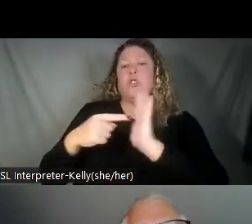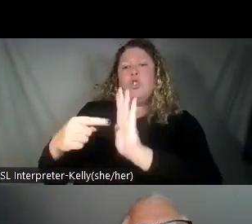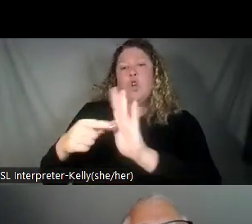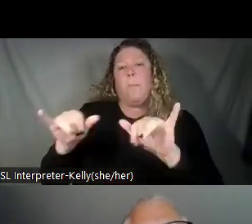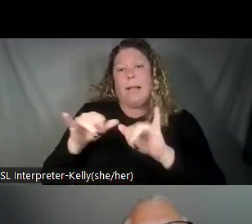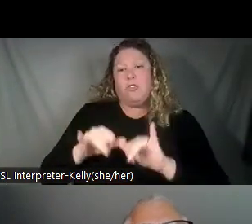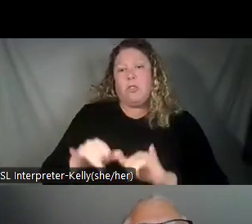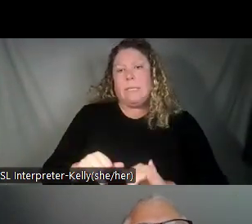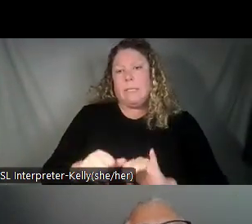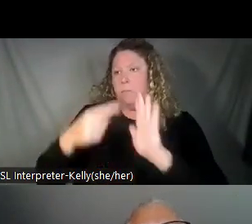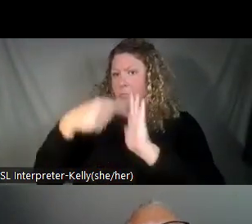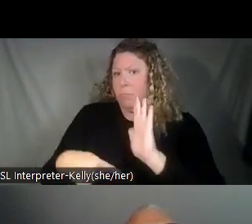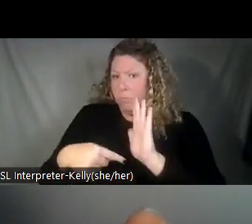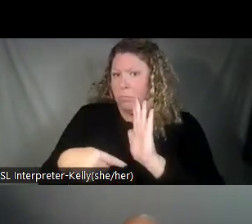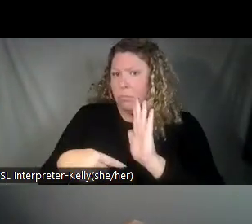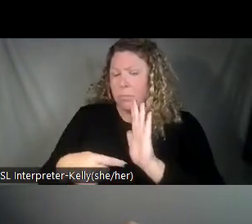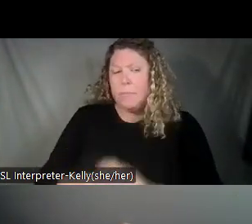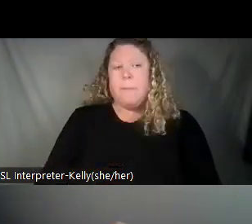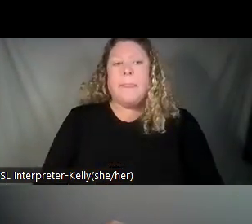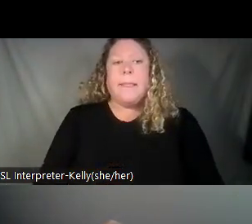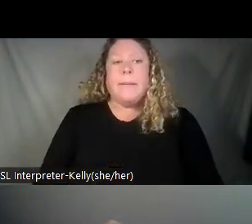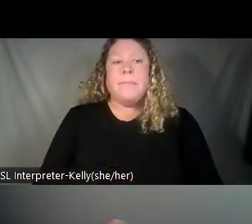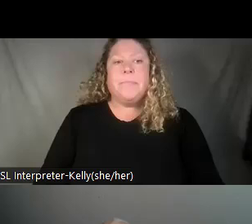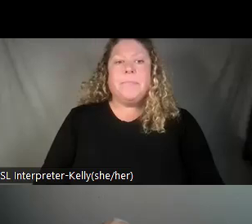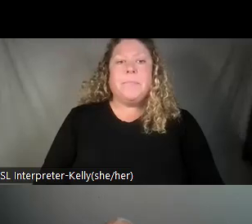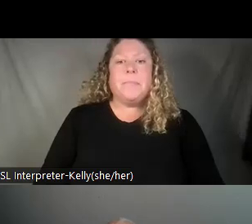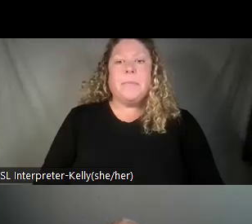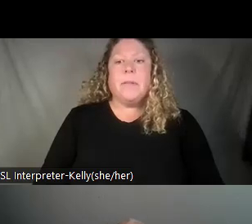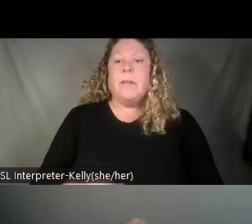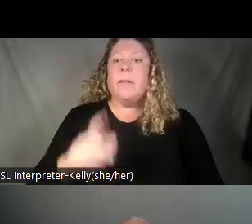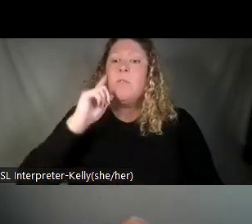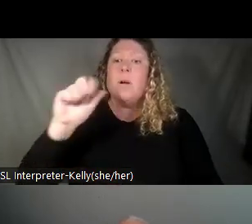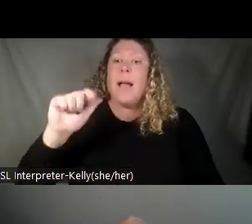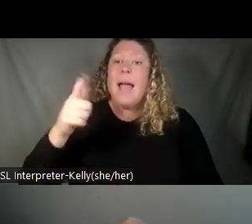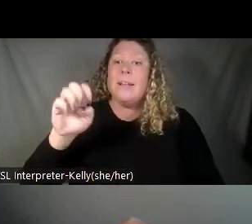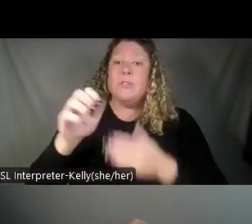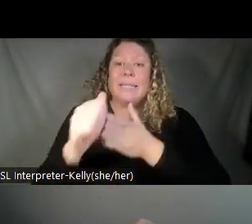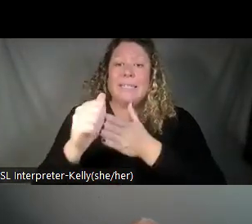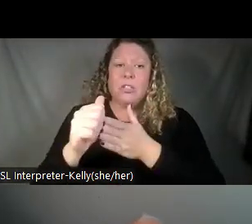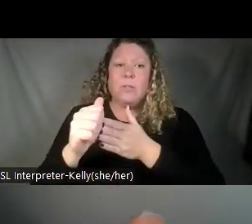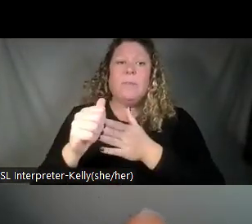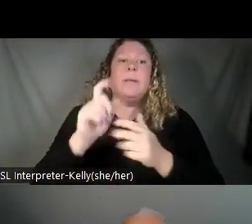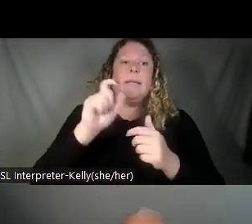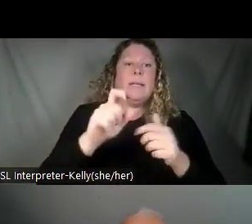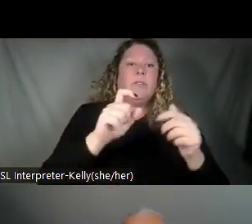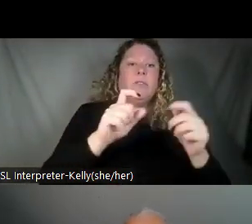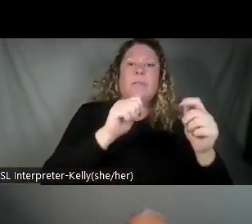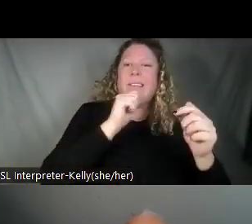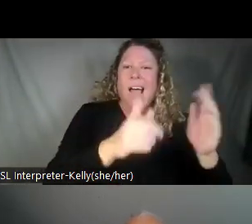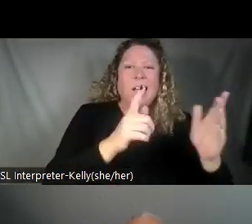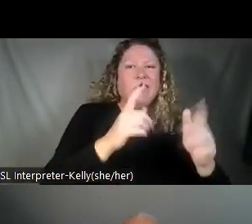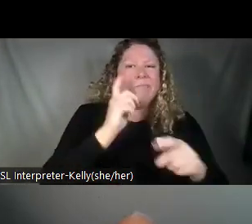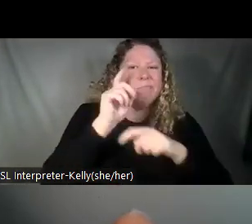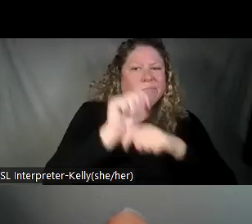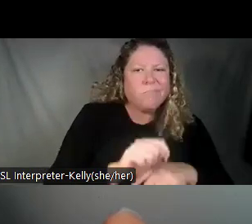happening. So what needs to happen on Agile leadership is to shift the script, is to go from transactional to